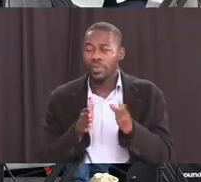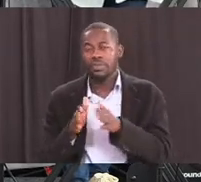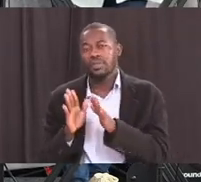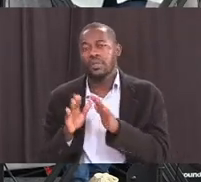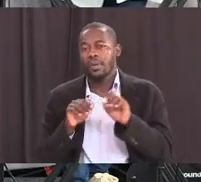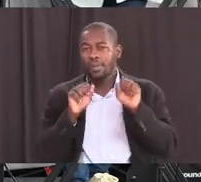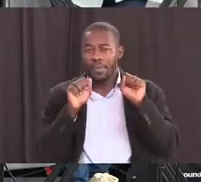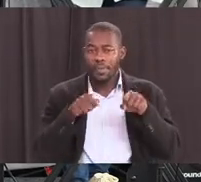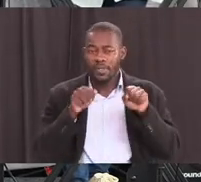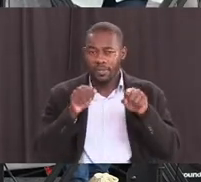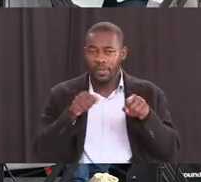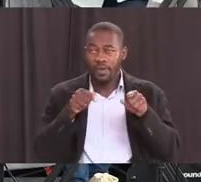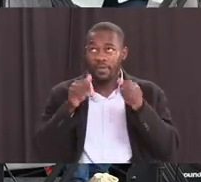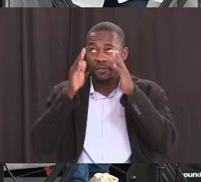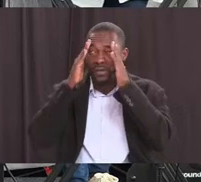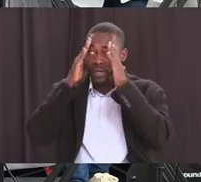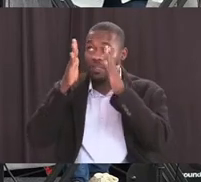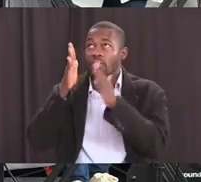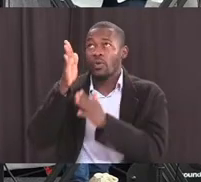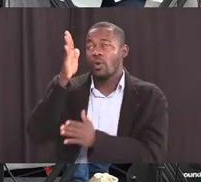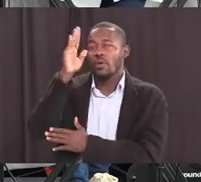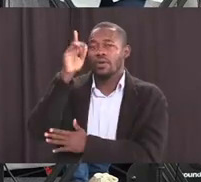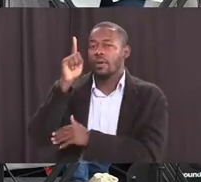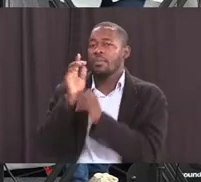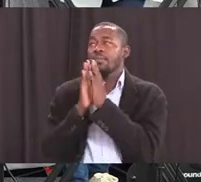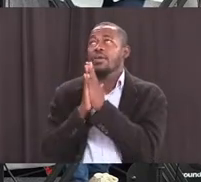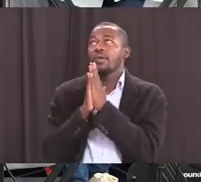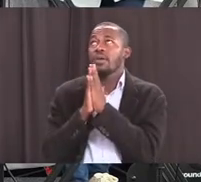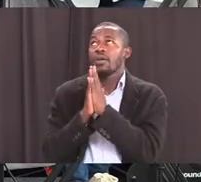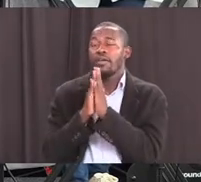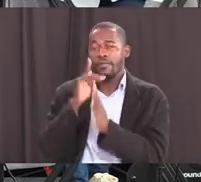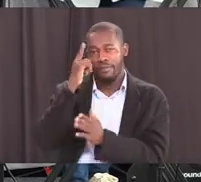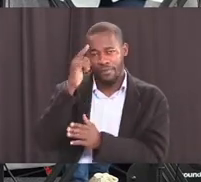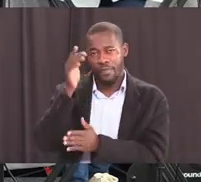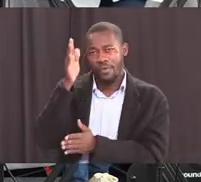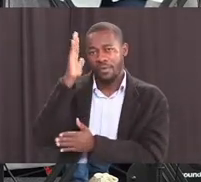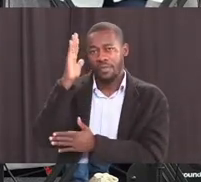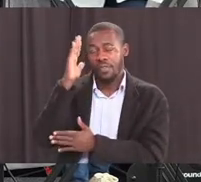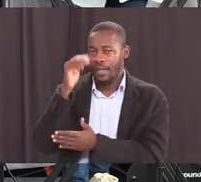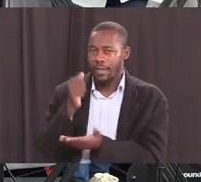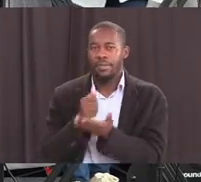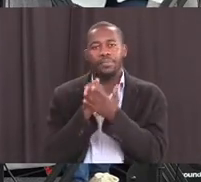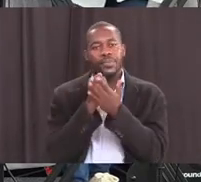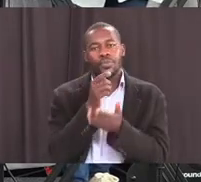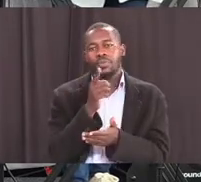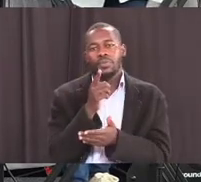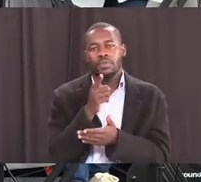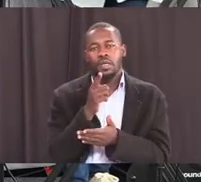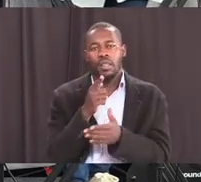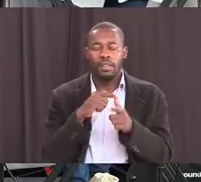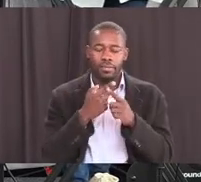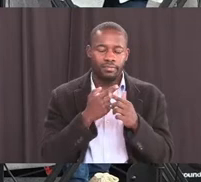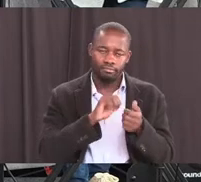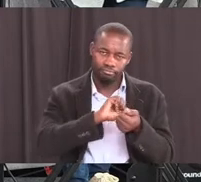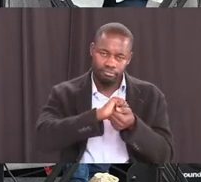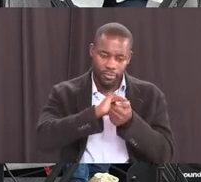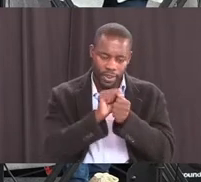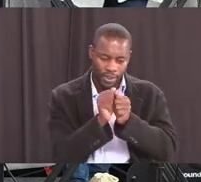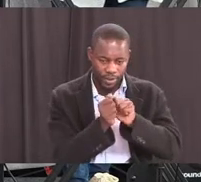say, God, this didn't work out, but you're still in control. And